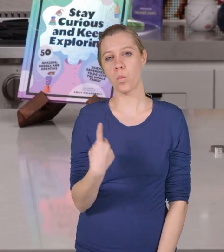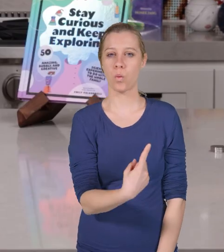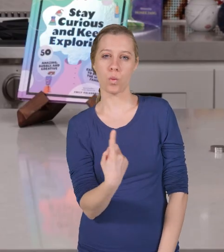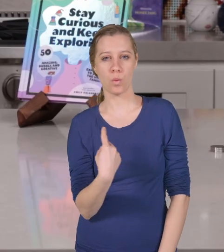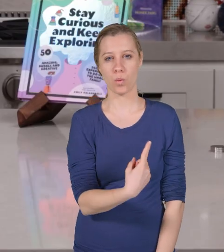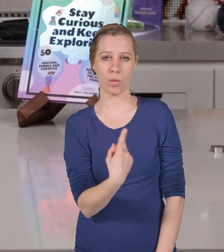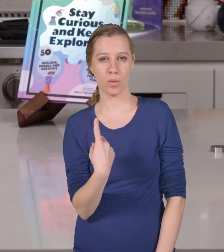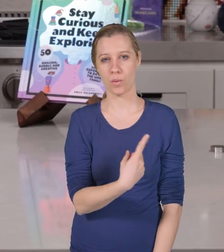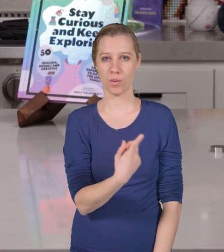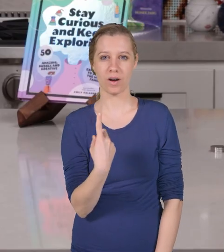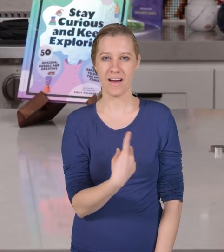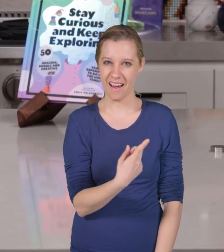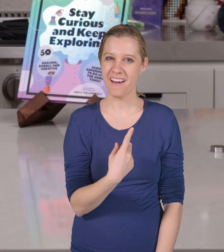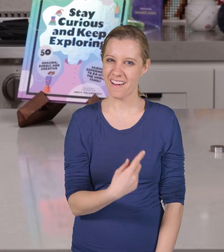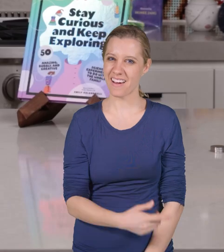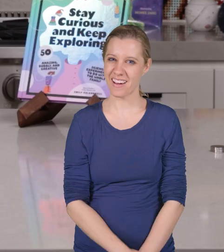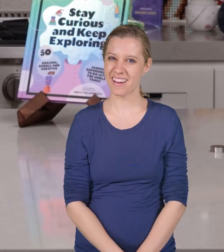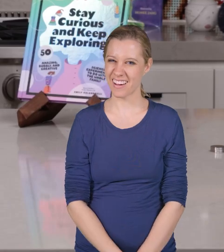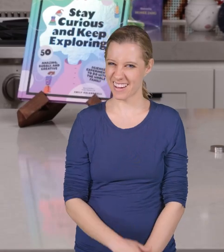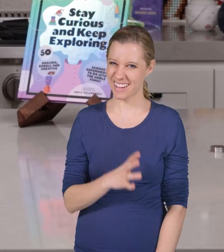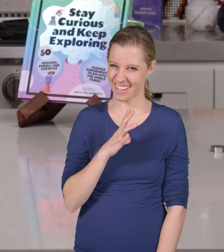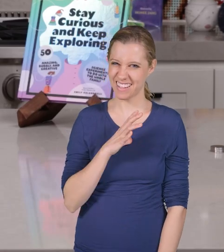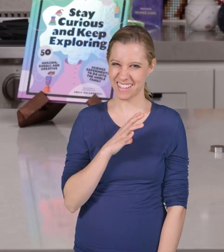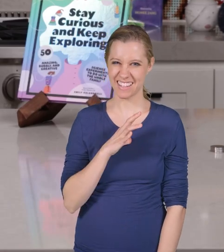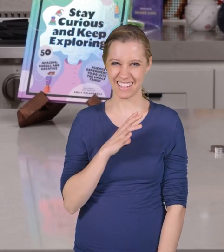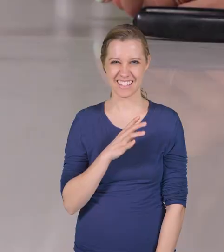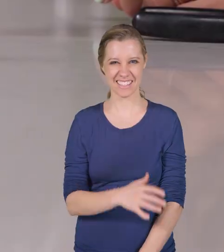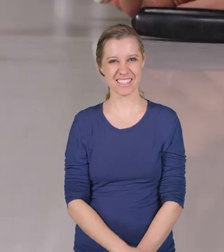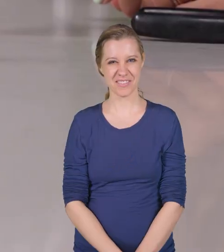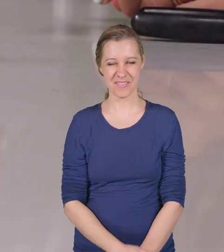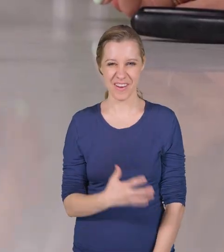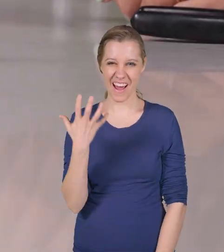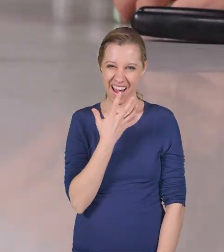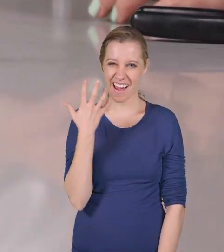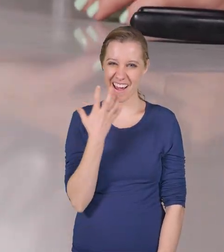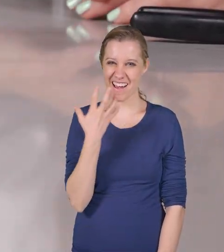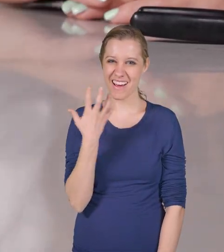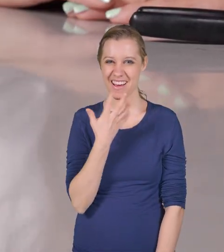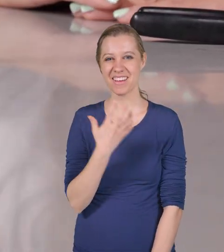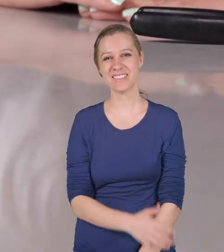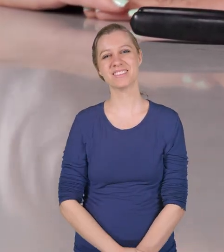now it's spinning this way. Isn't that cool? Whoa.